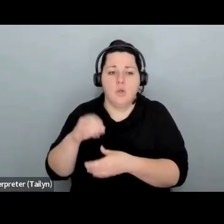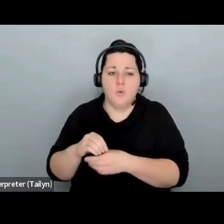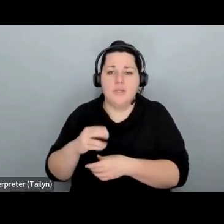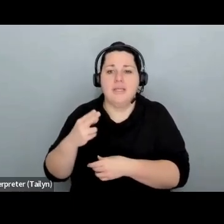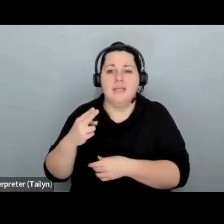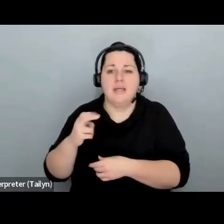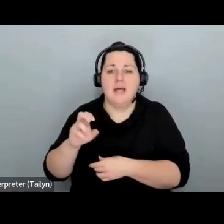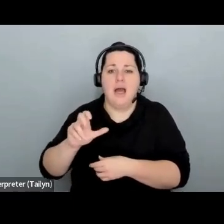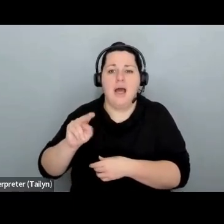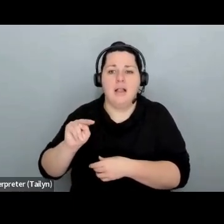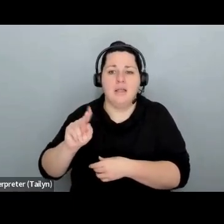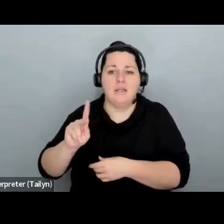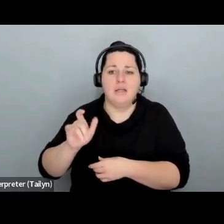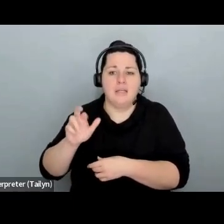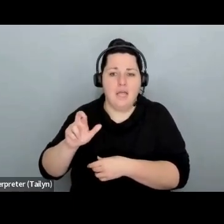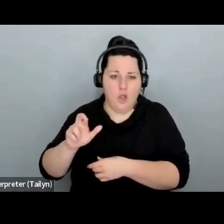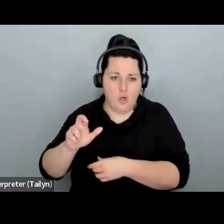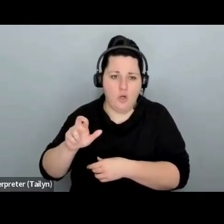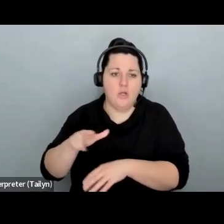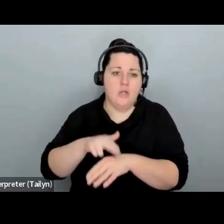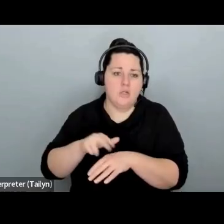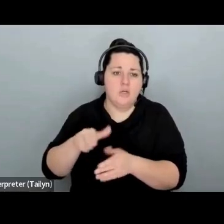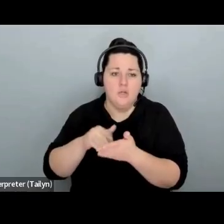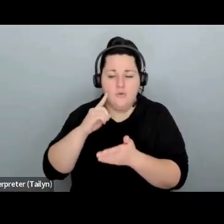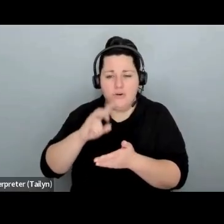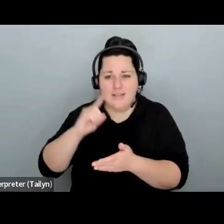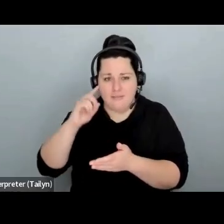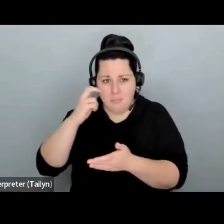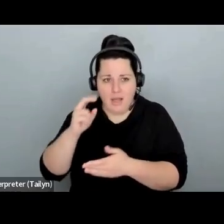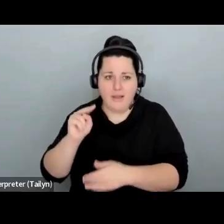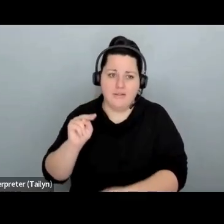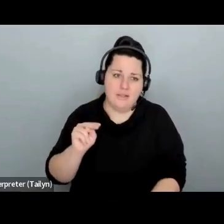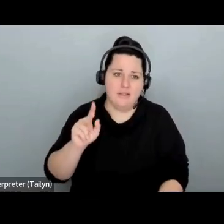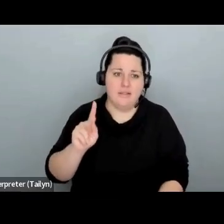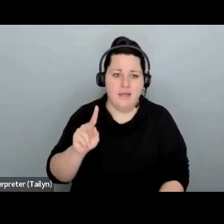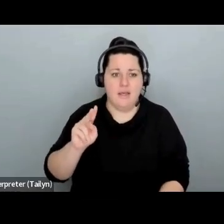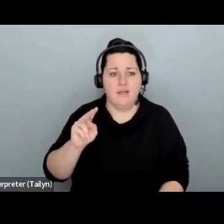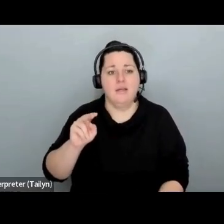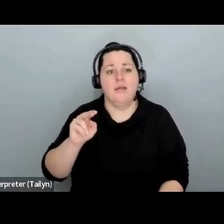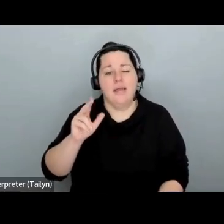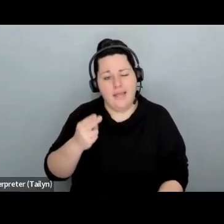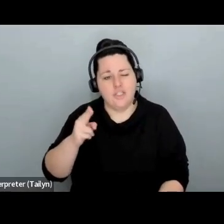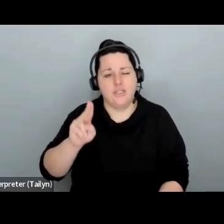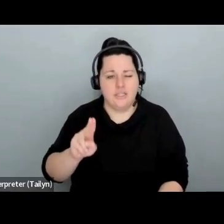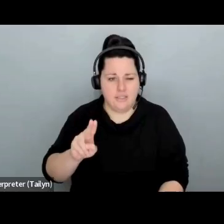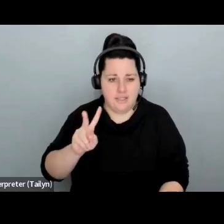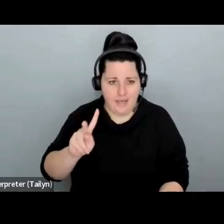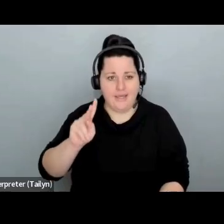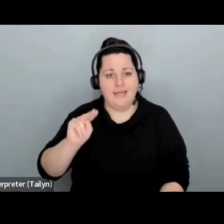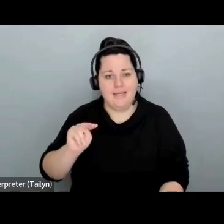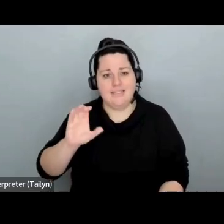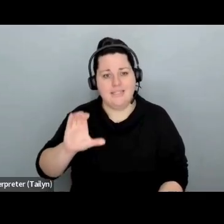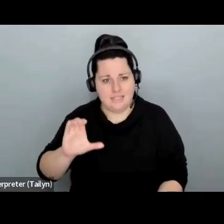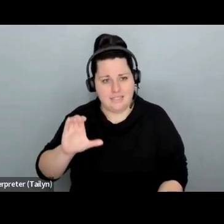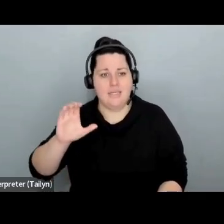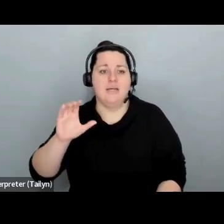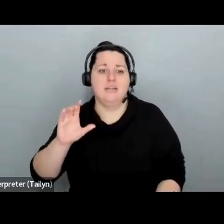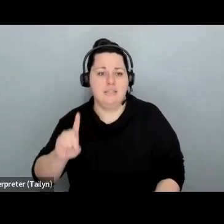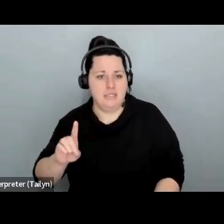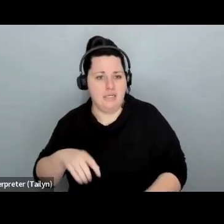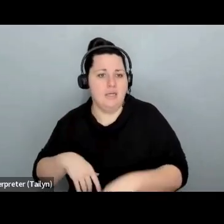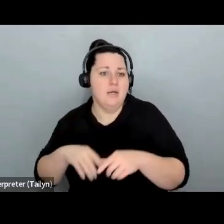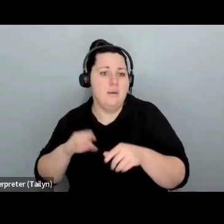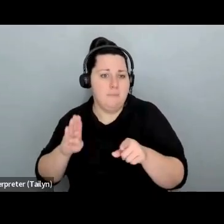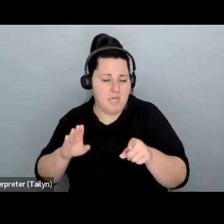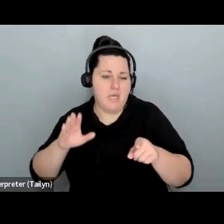Keller National Center for Deafblind Youth and Adults and the National Center on Deafblindness. So we hope you're using